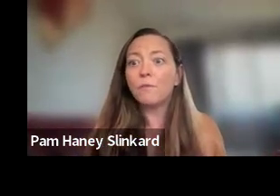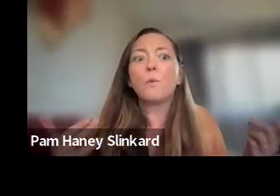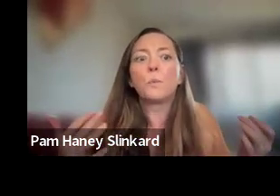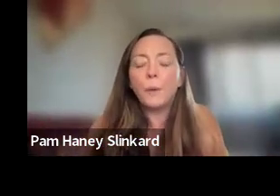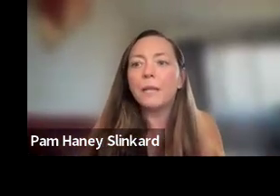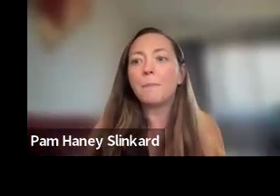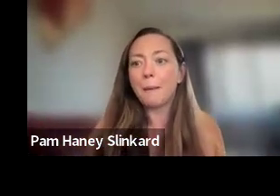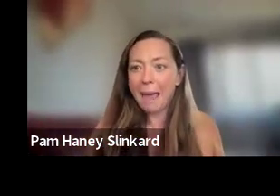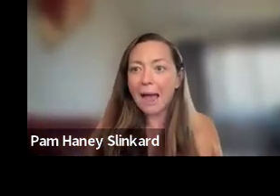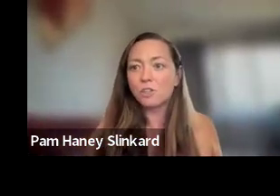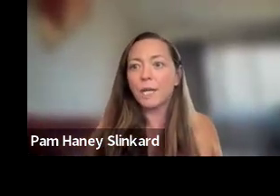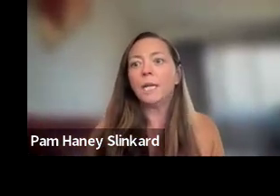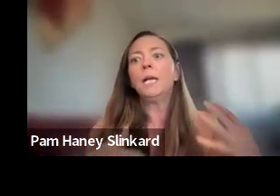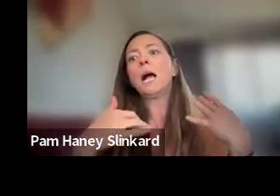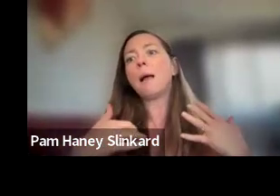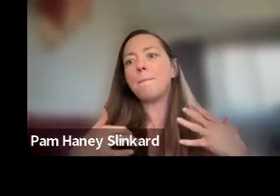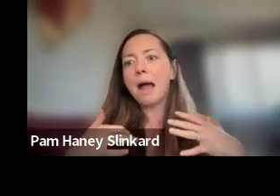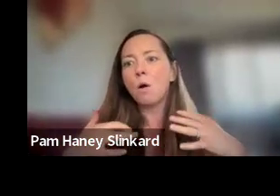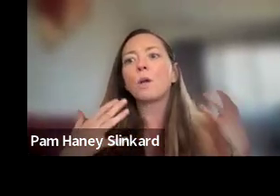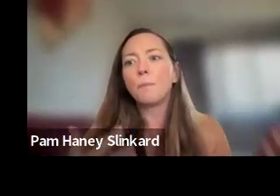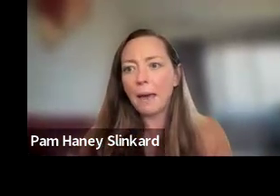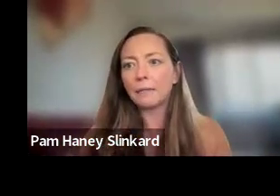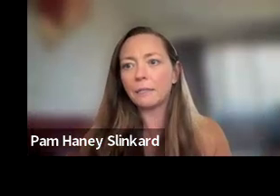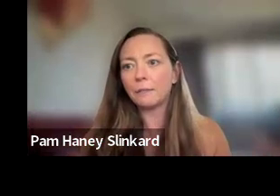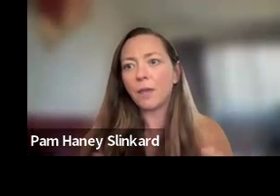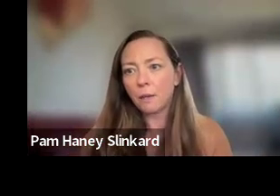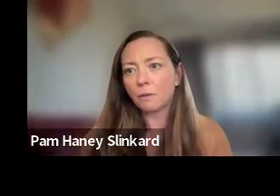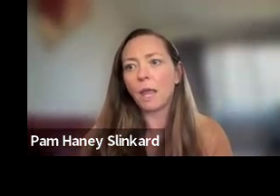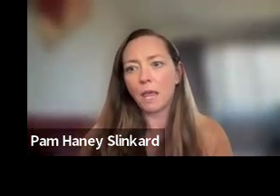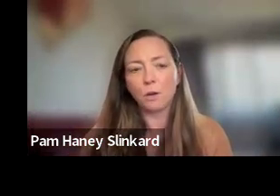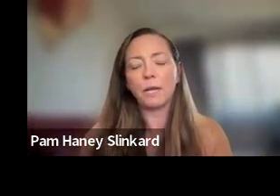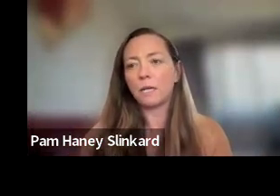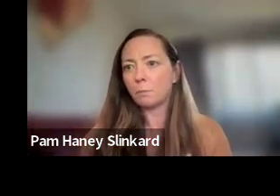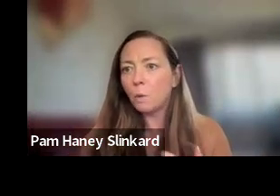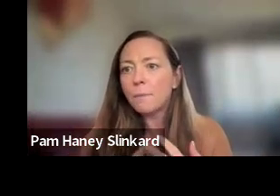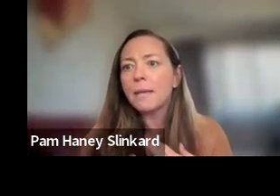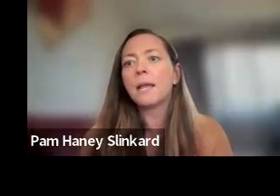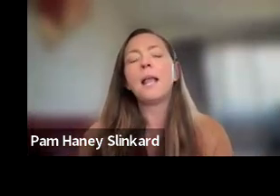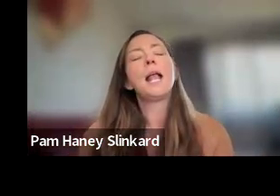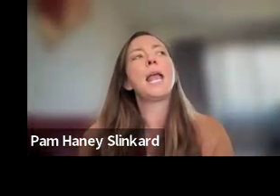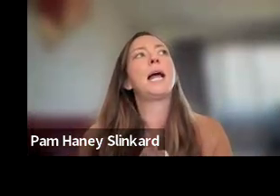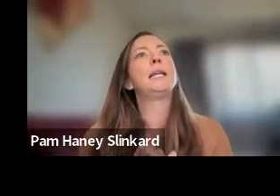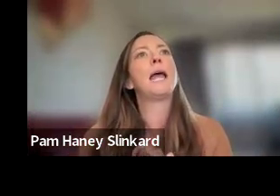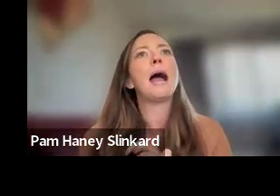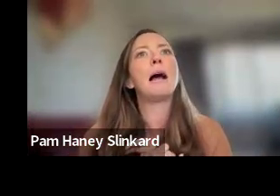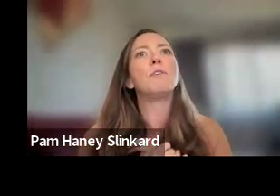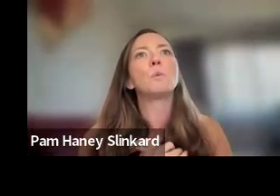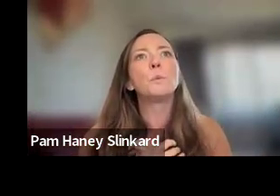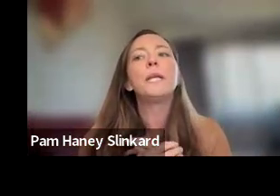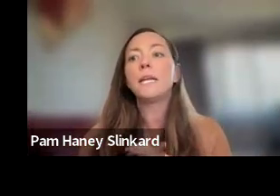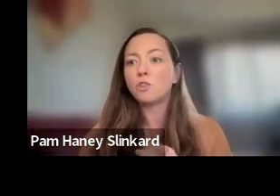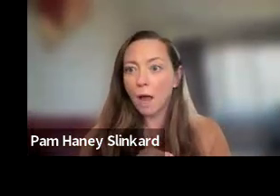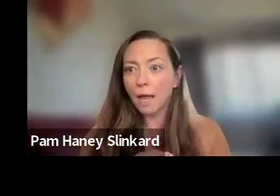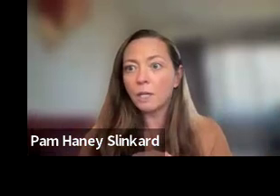time, we've really been passionate about competitive and integrated employment, and